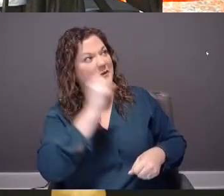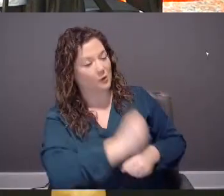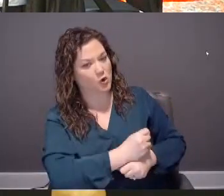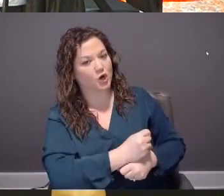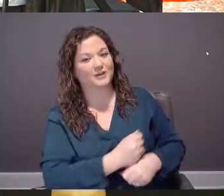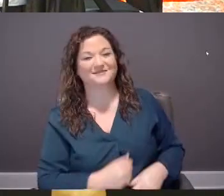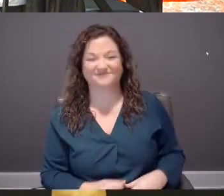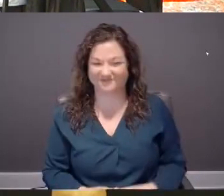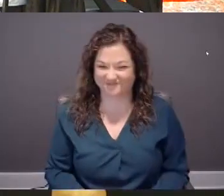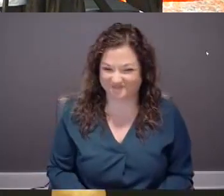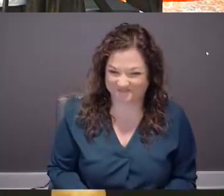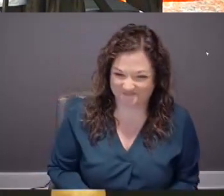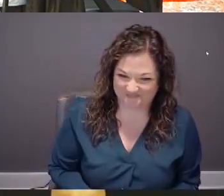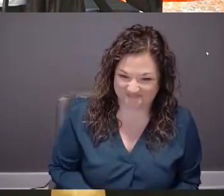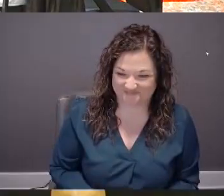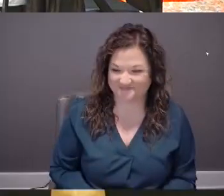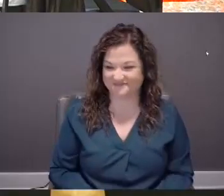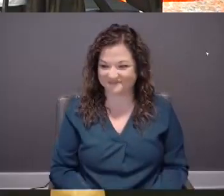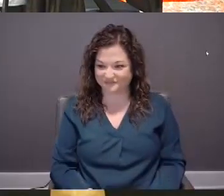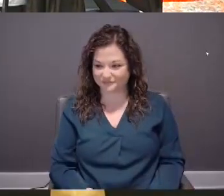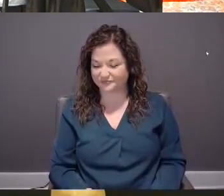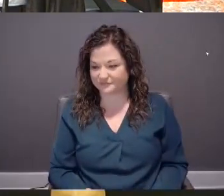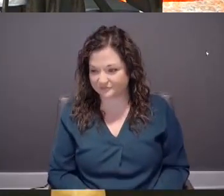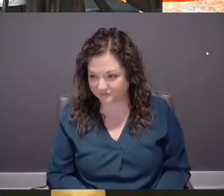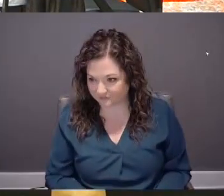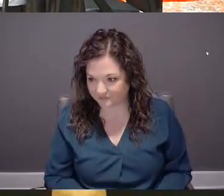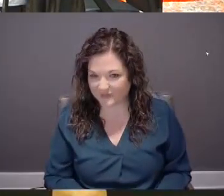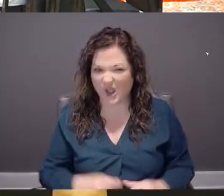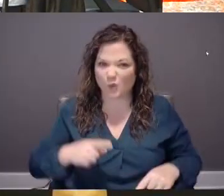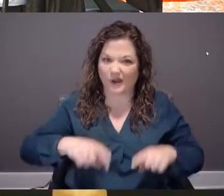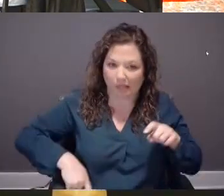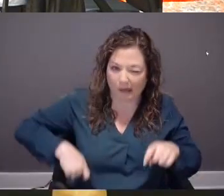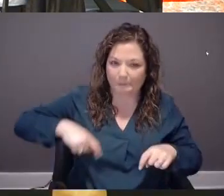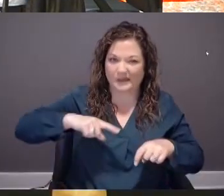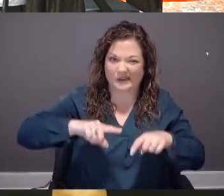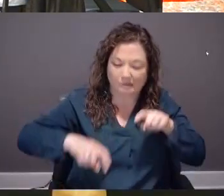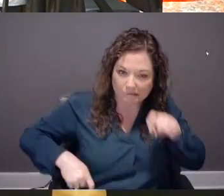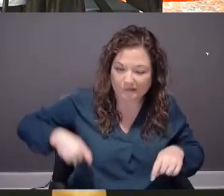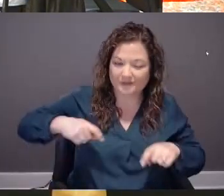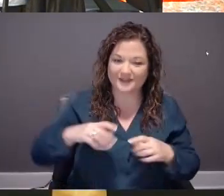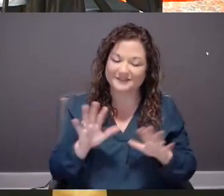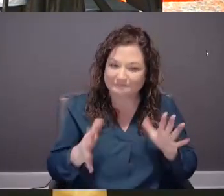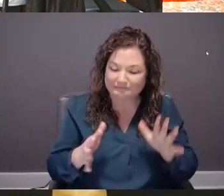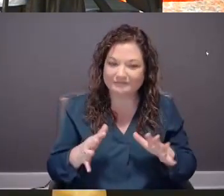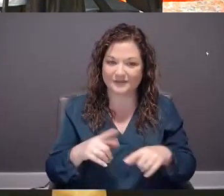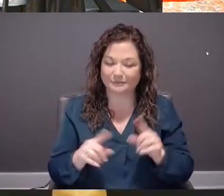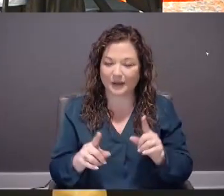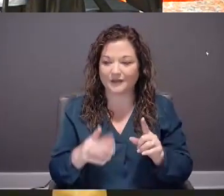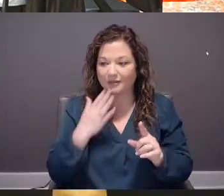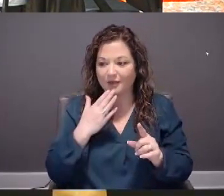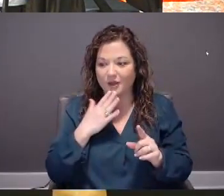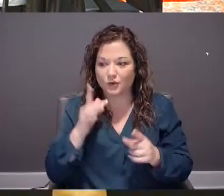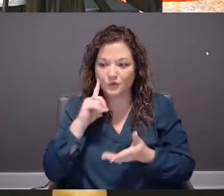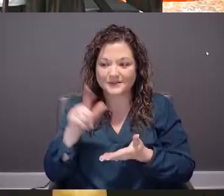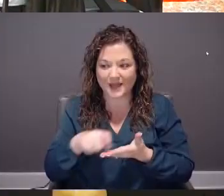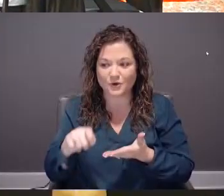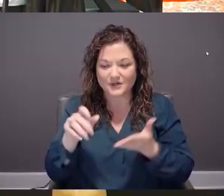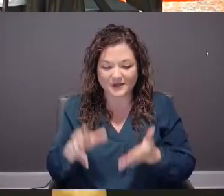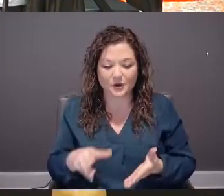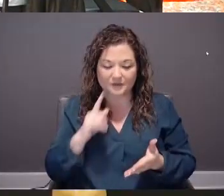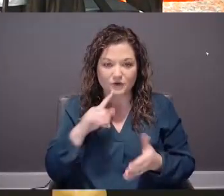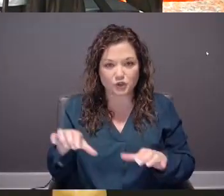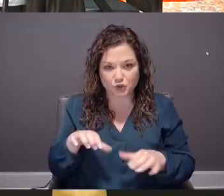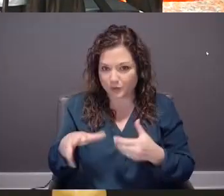Yeah, a soft yes. We're limping along on some streaming problems, but I appreciate City Secretary for doing what she can